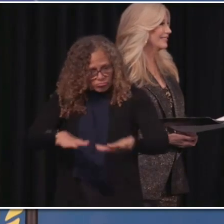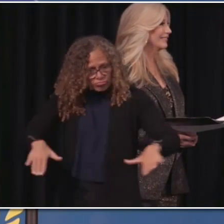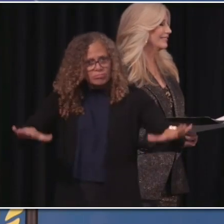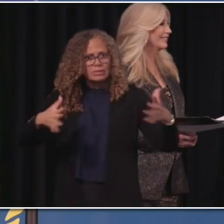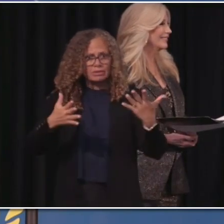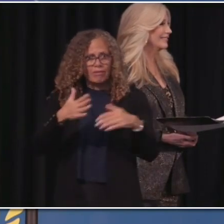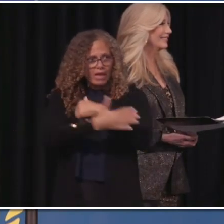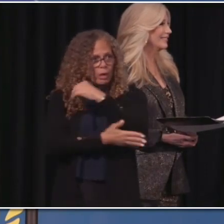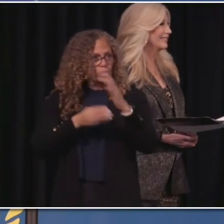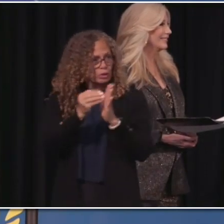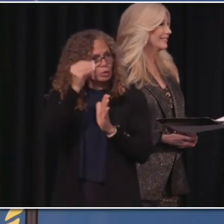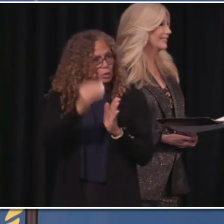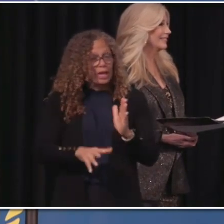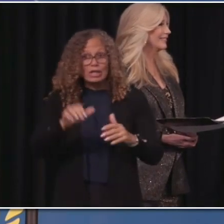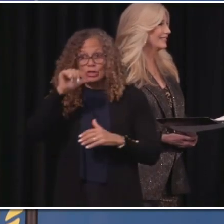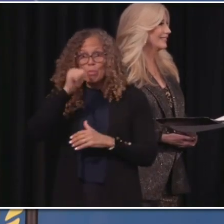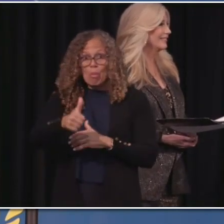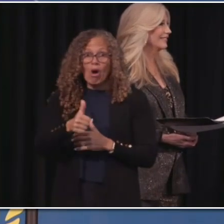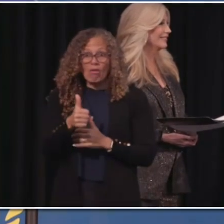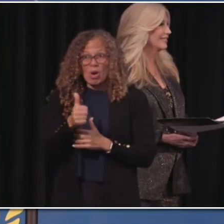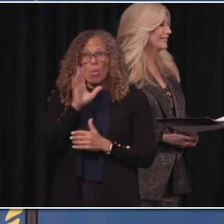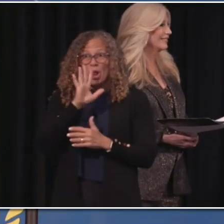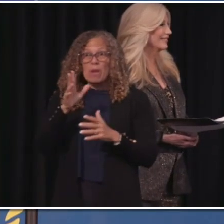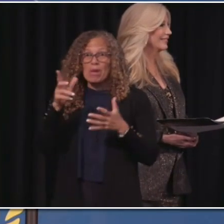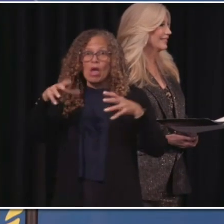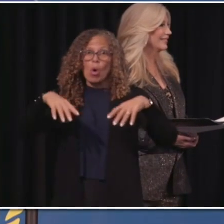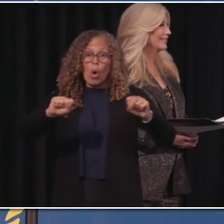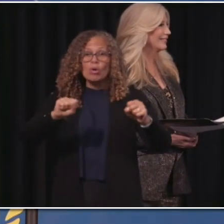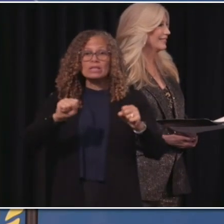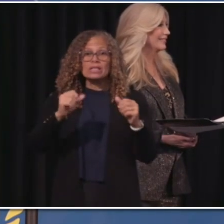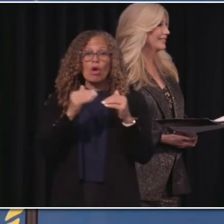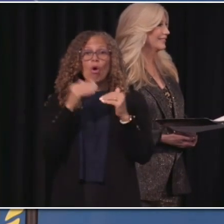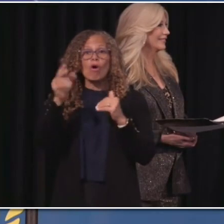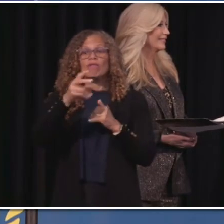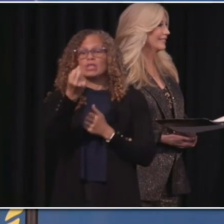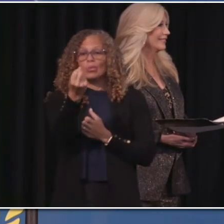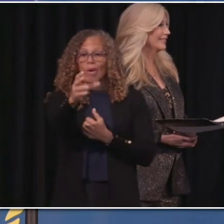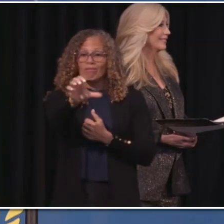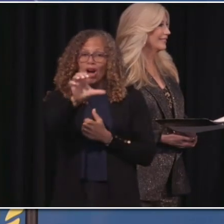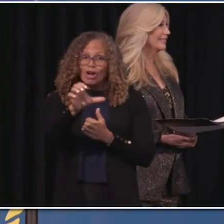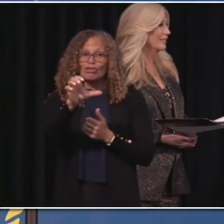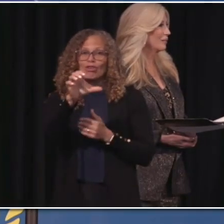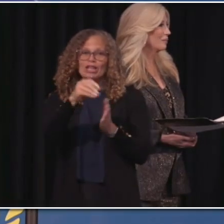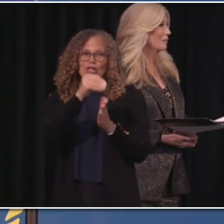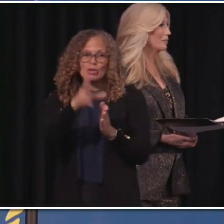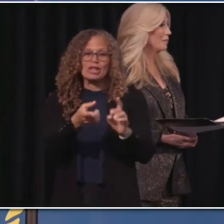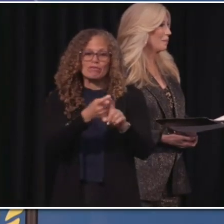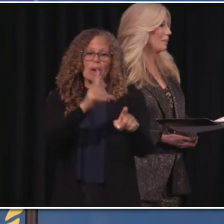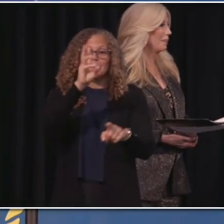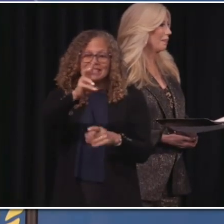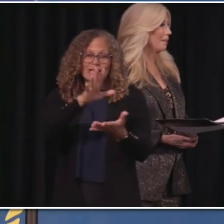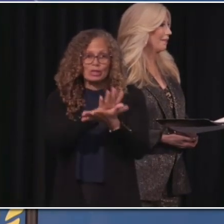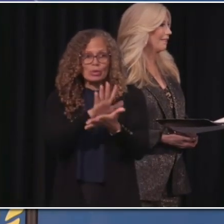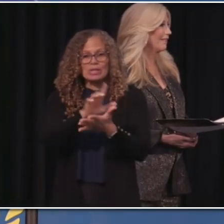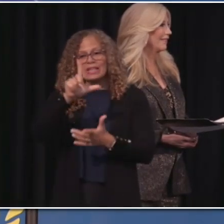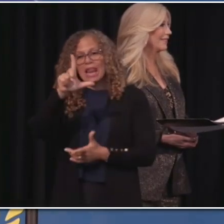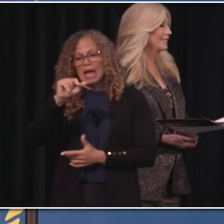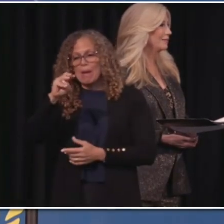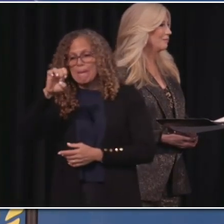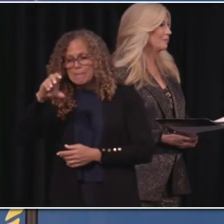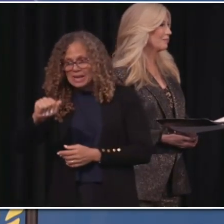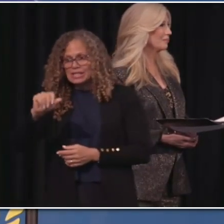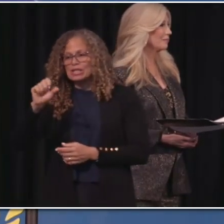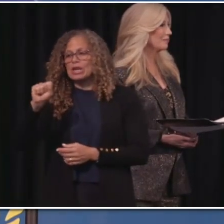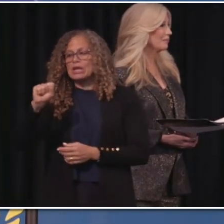county students. And tomorrow alone, we'll be hosting more than 1,200 students from 6 schools in the La Mesa Spring Valley